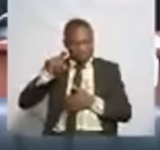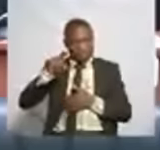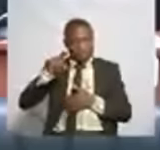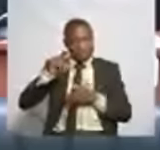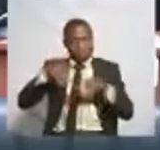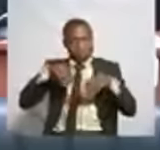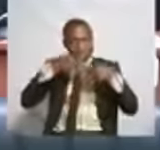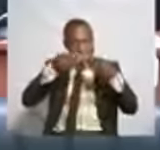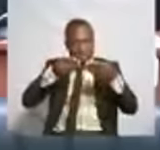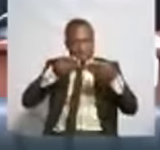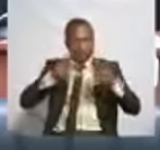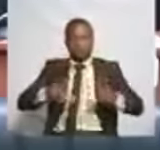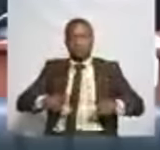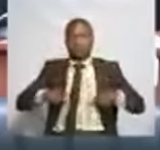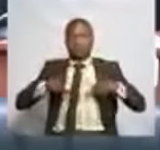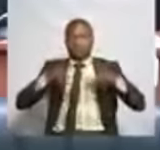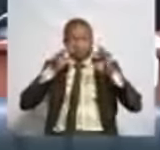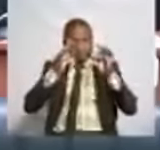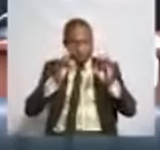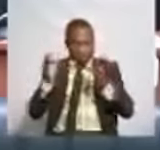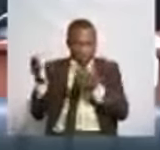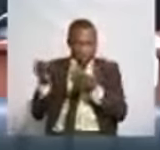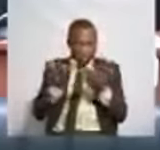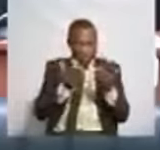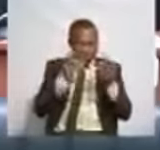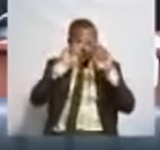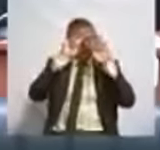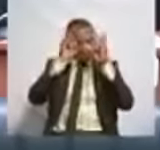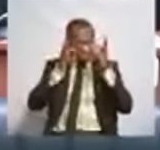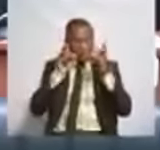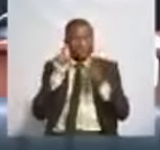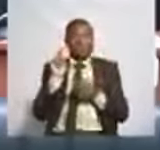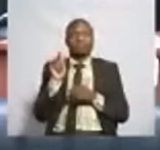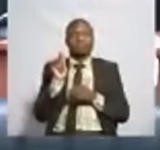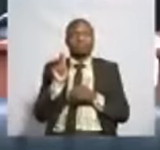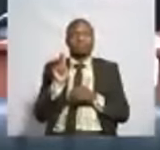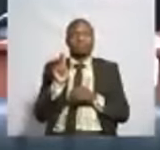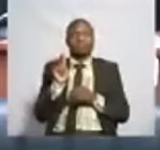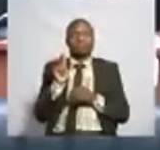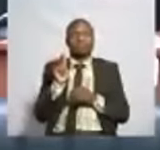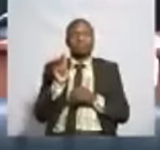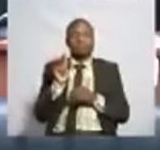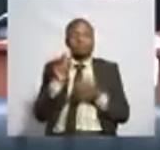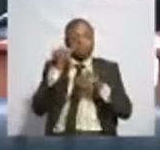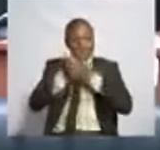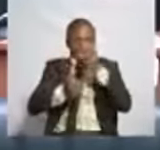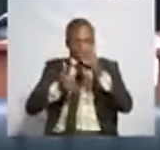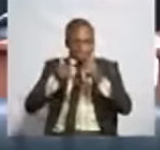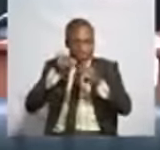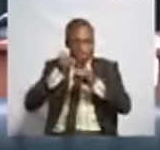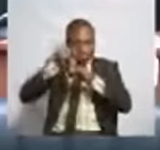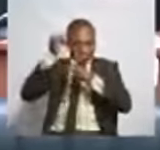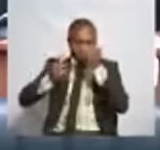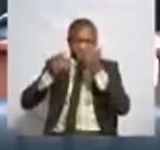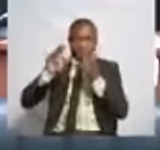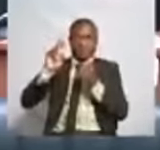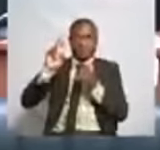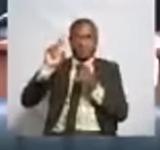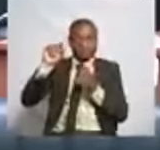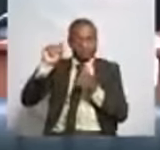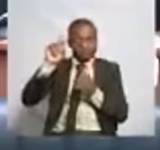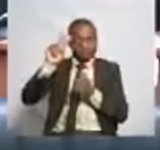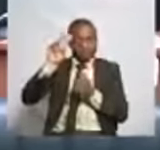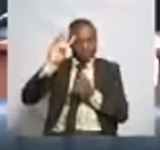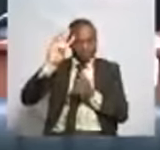life. If you brought a motion such as that, that by the year end 2024, you'd like